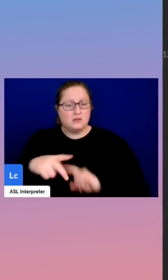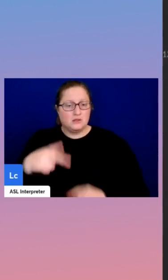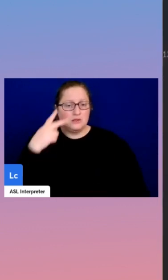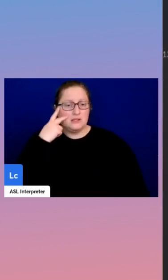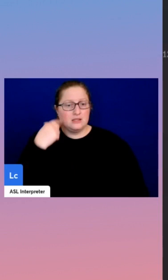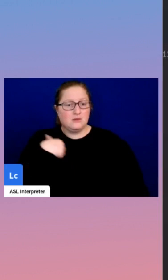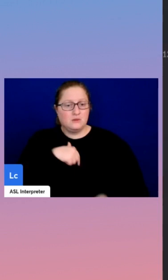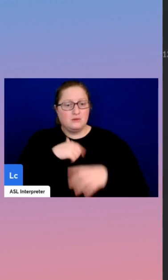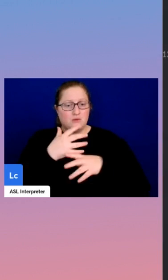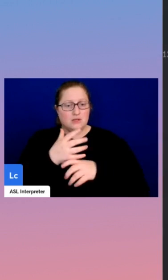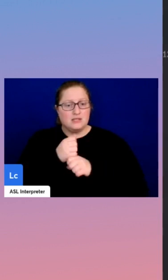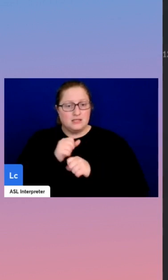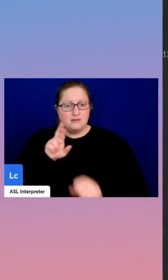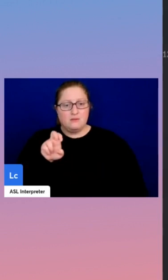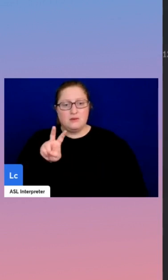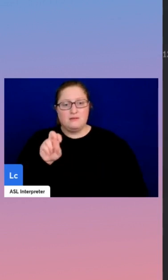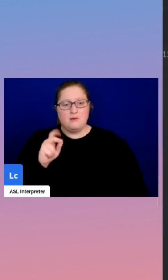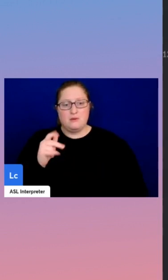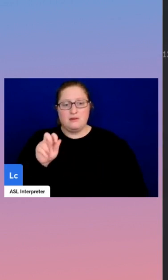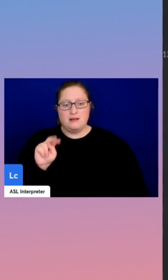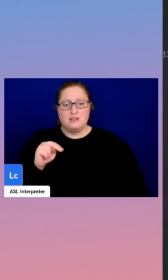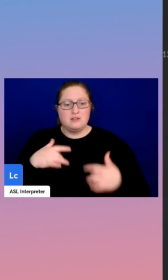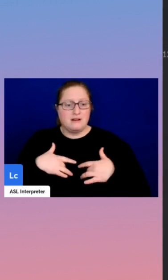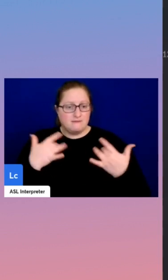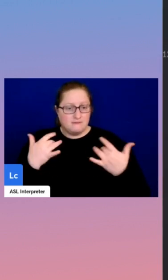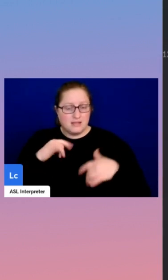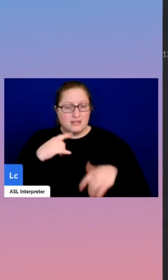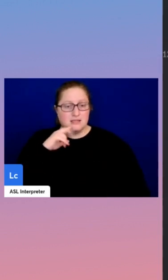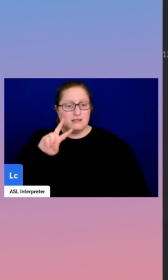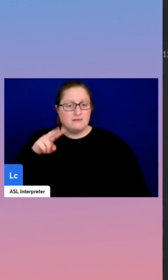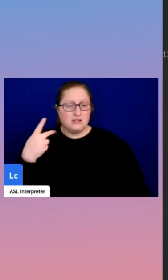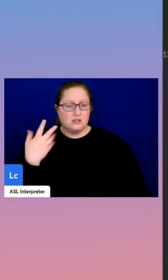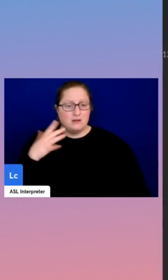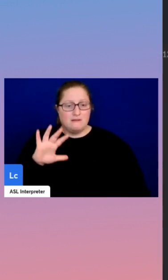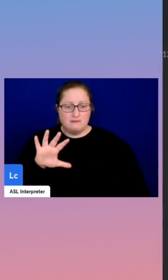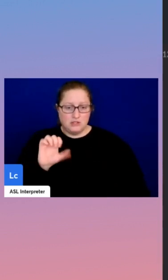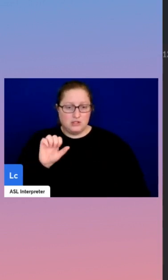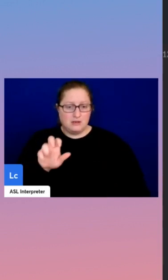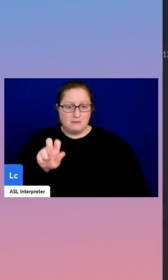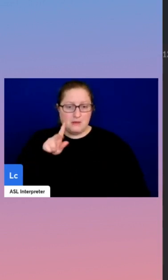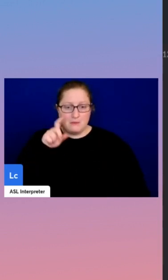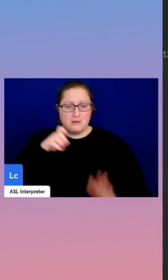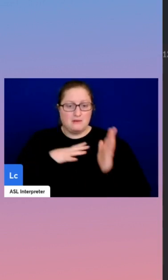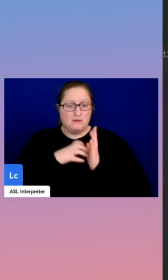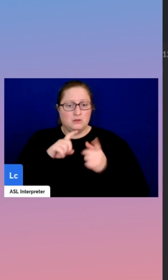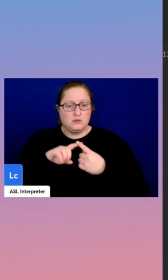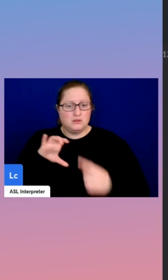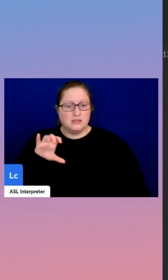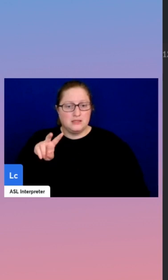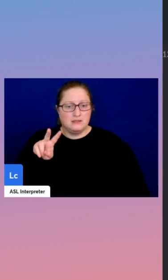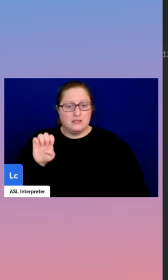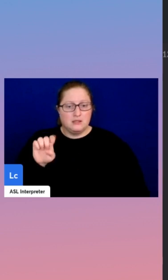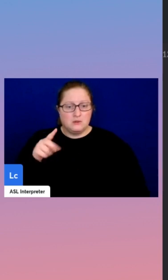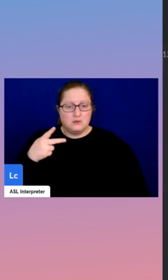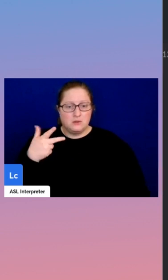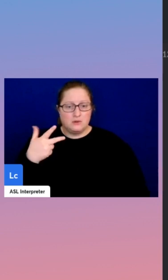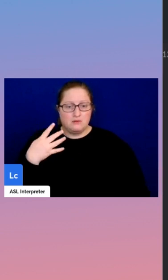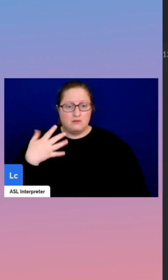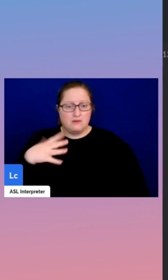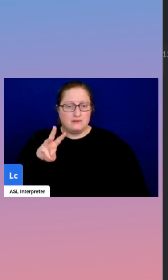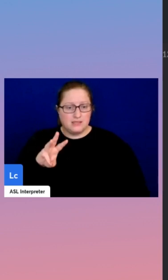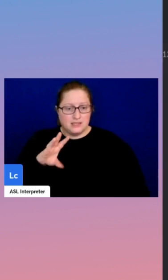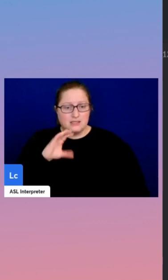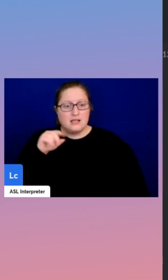a revocation event which says that v2 has been revoked because it's vulnerable to CVE 1, 2, 3, 4, 5, 6. And that